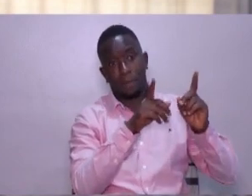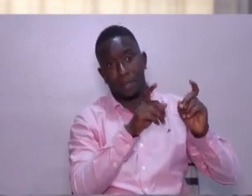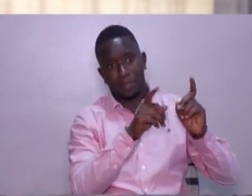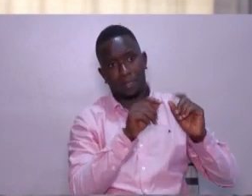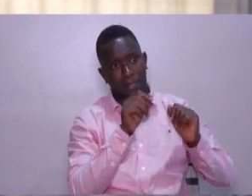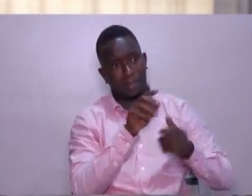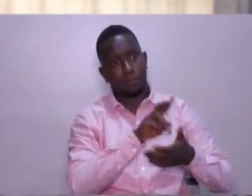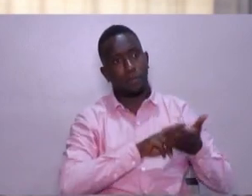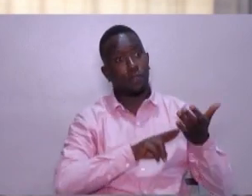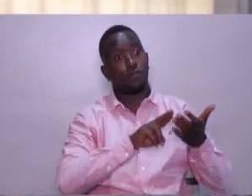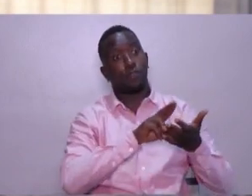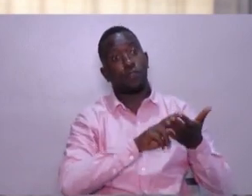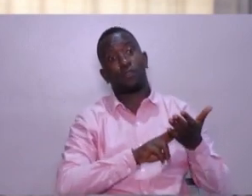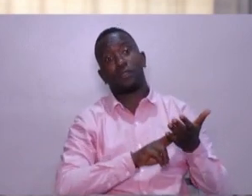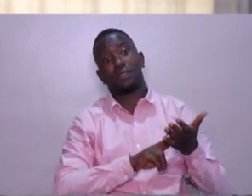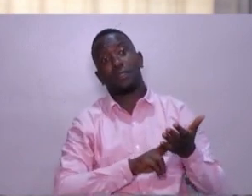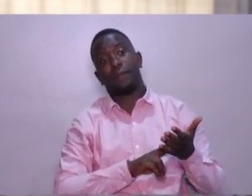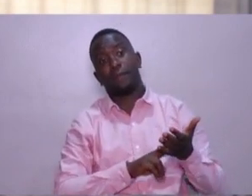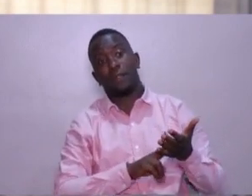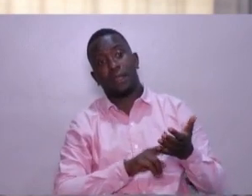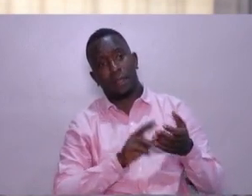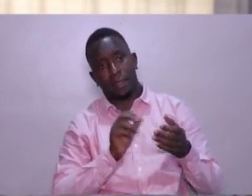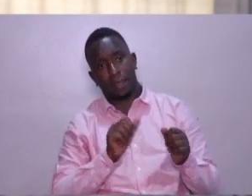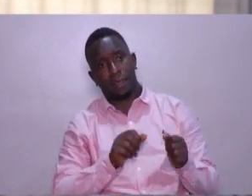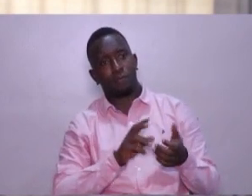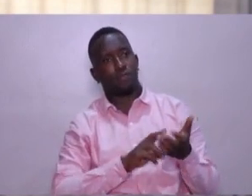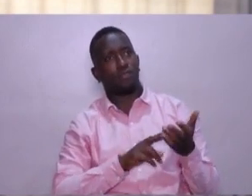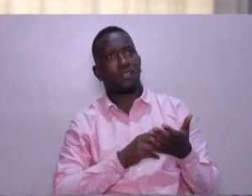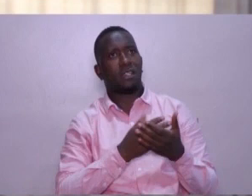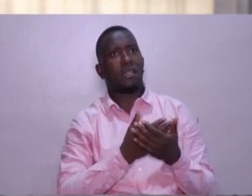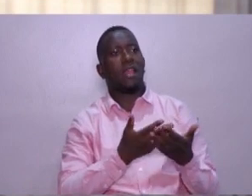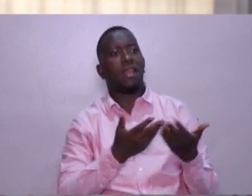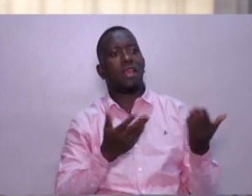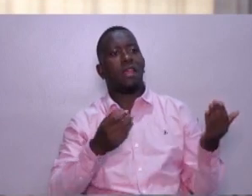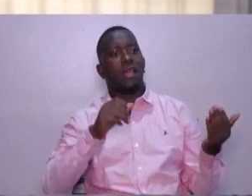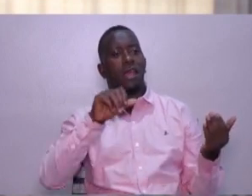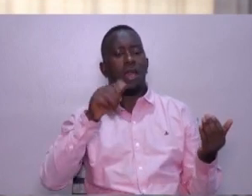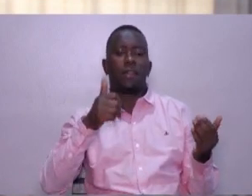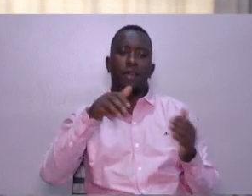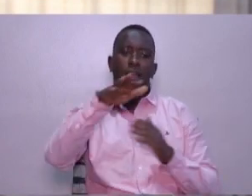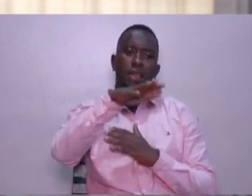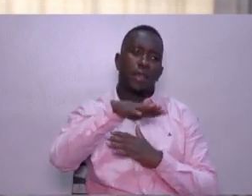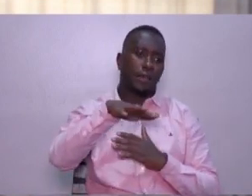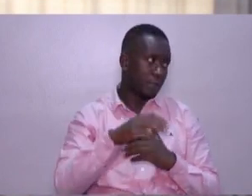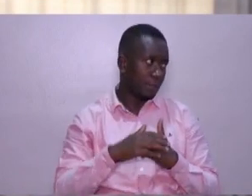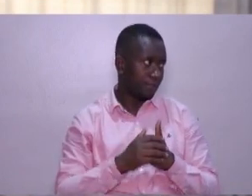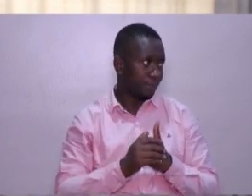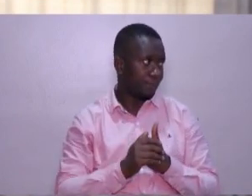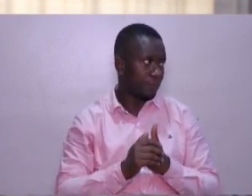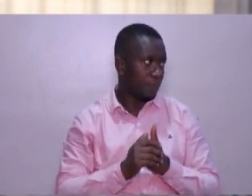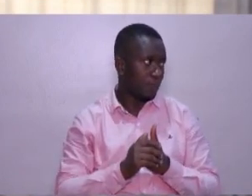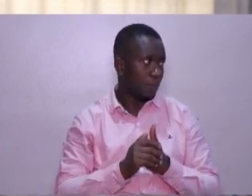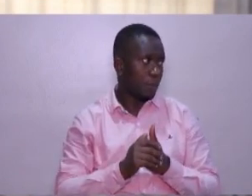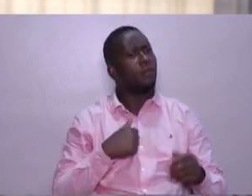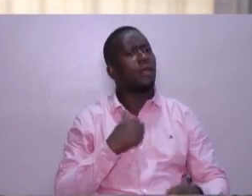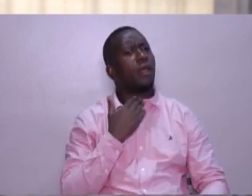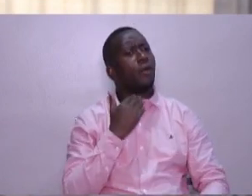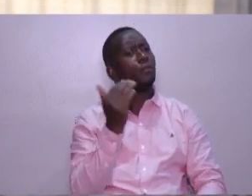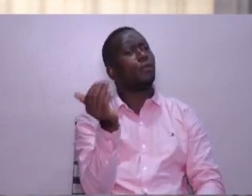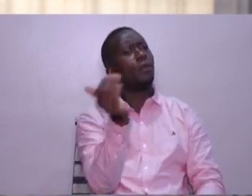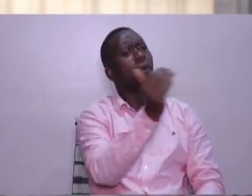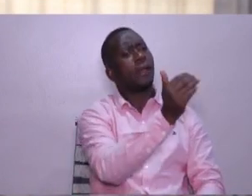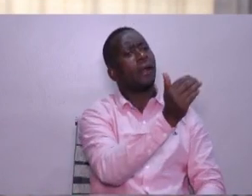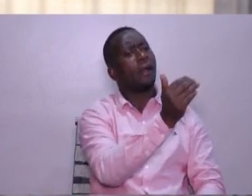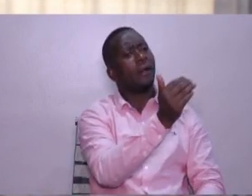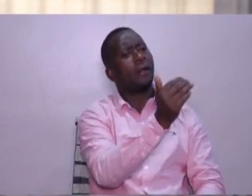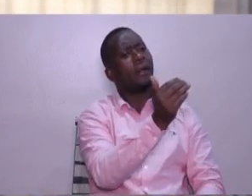are objects that can be now put in a store, and they can be reused in other areas where those images are needed. Right. So I think, yes,